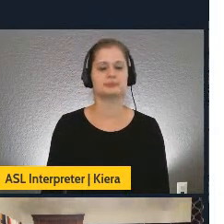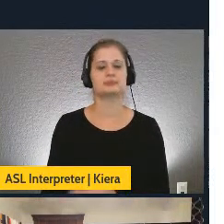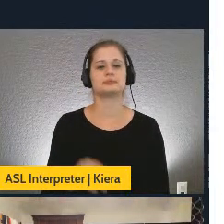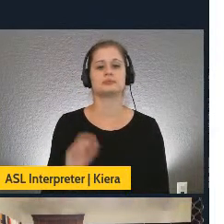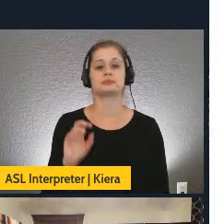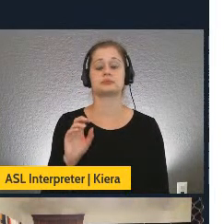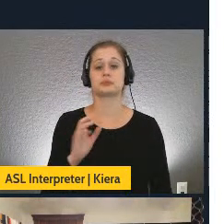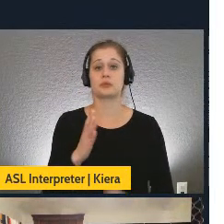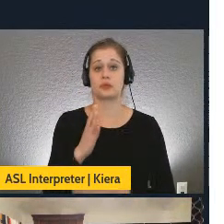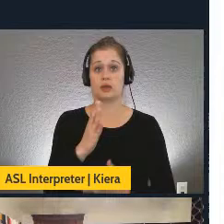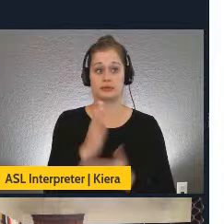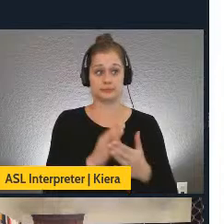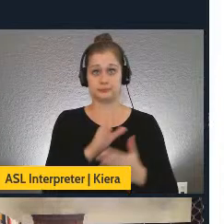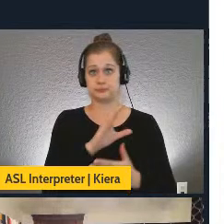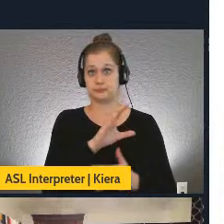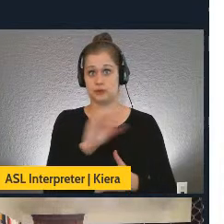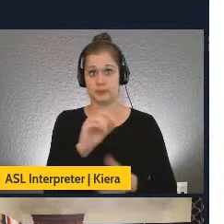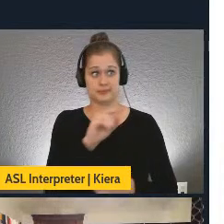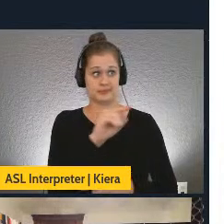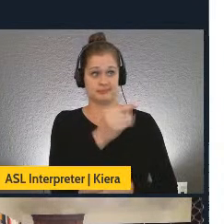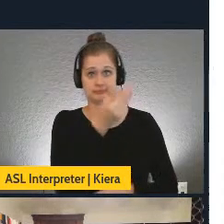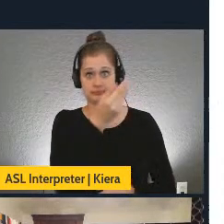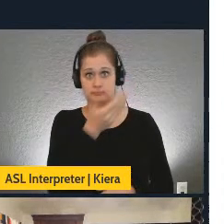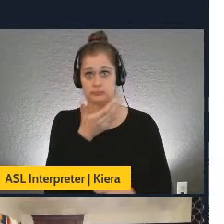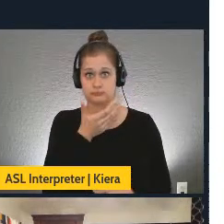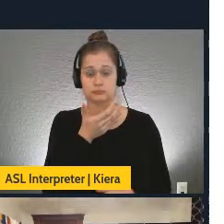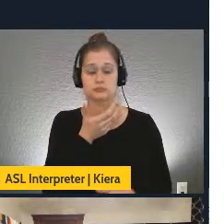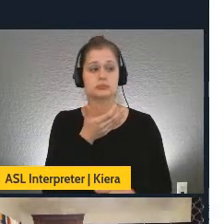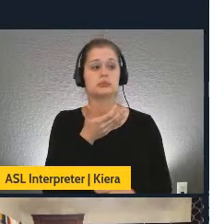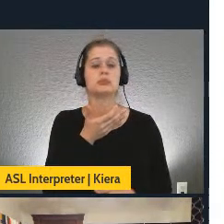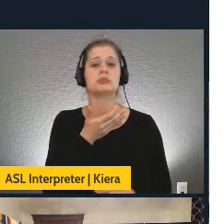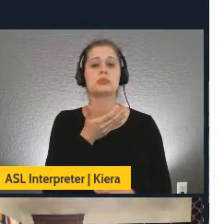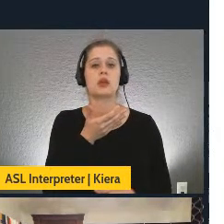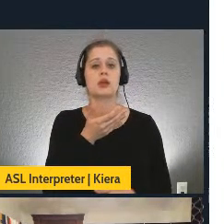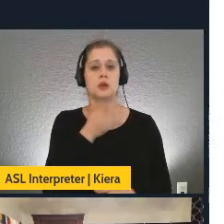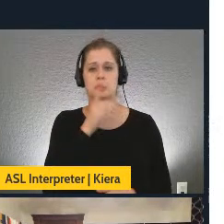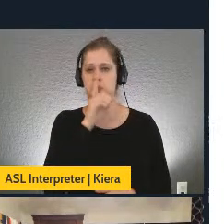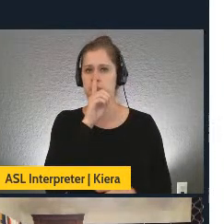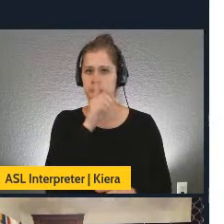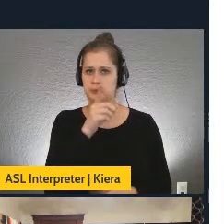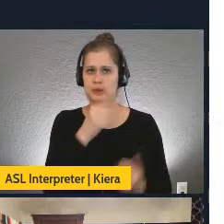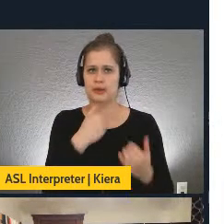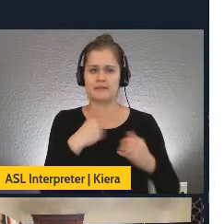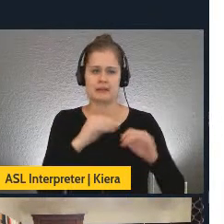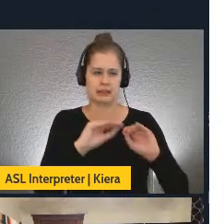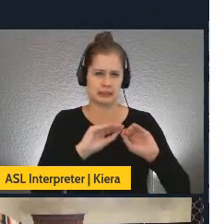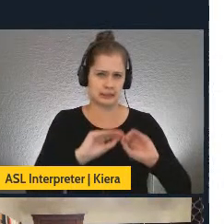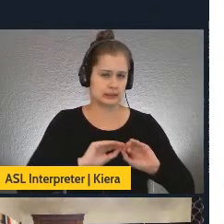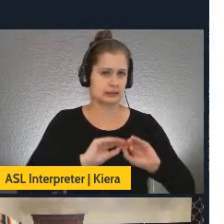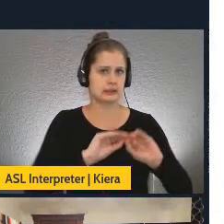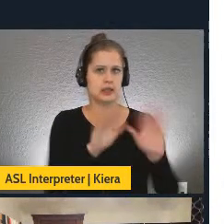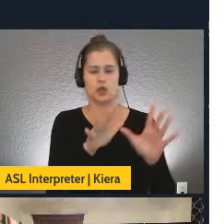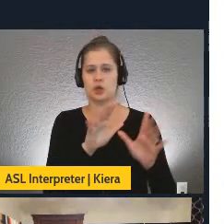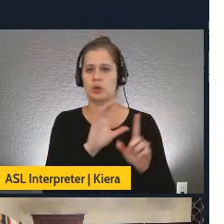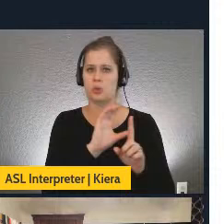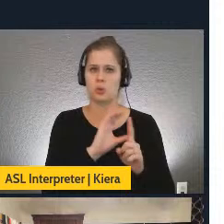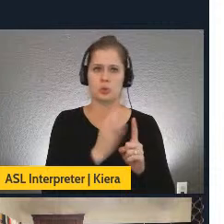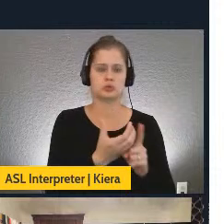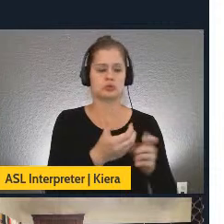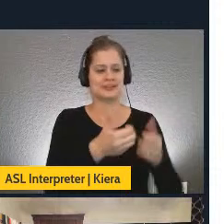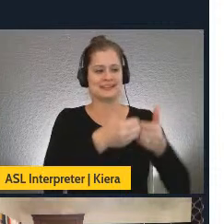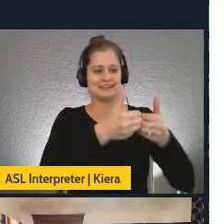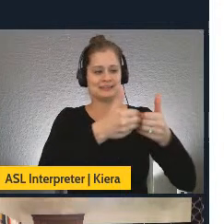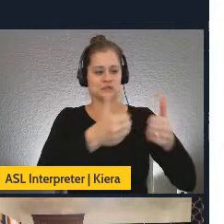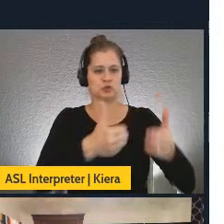they had a really clear and distinct culture around segregation of duties.